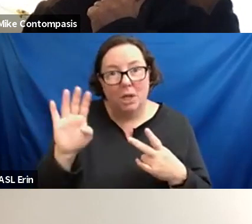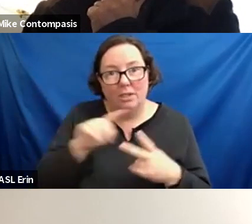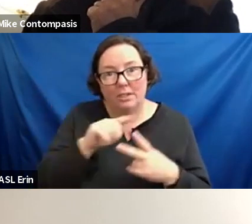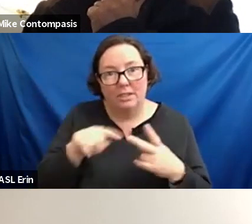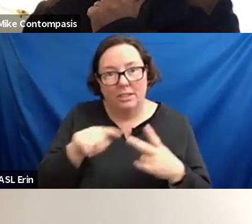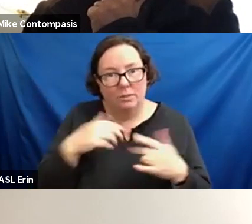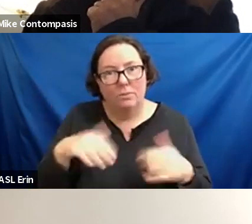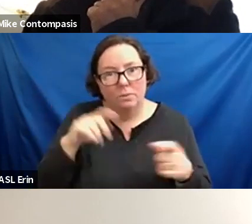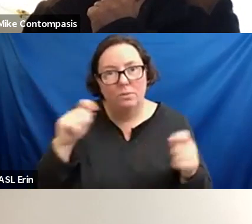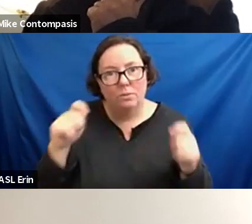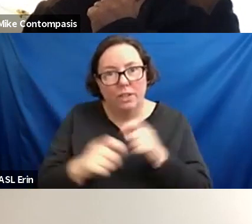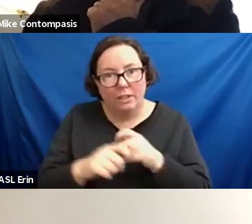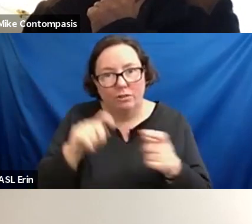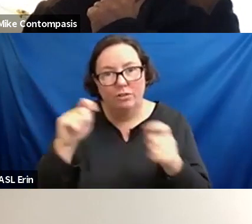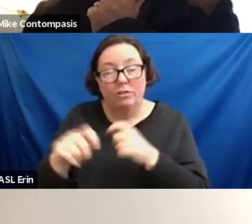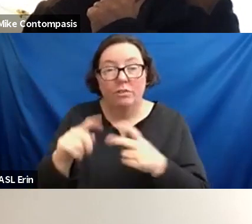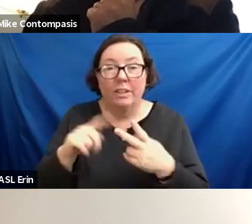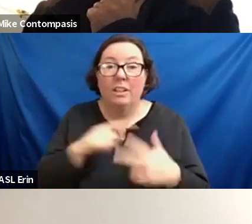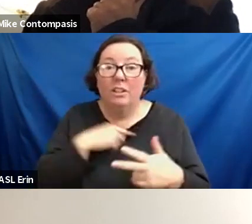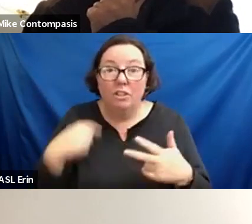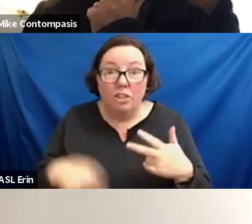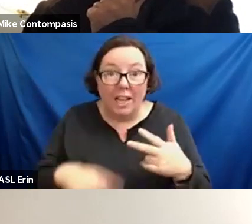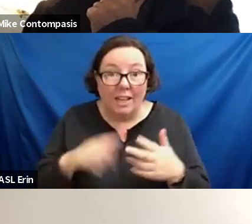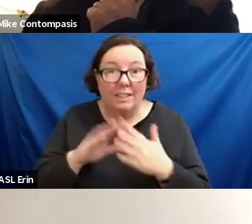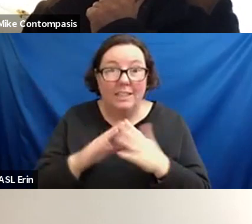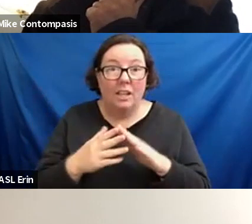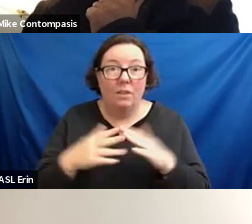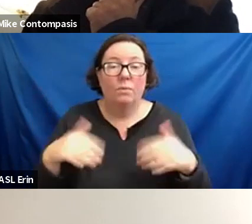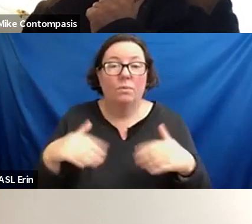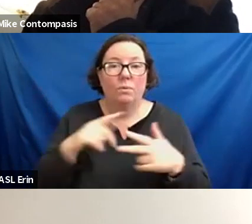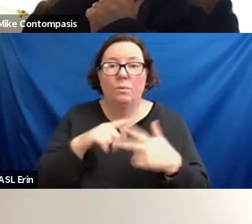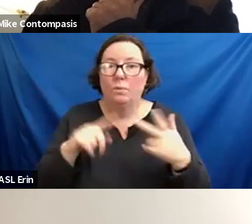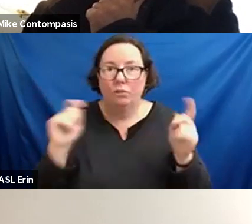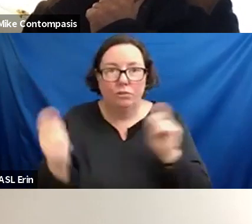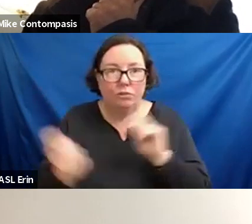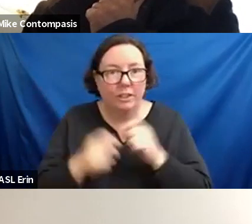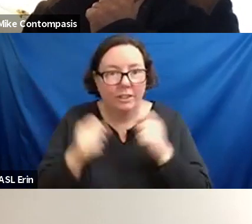and or Chinatown. So just